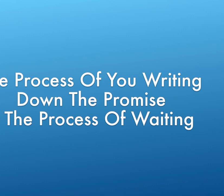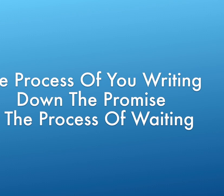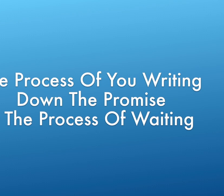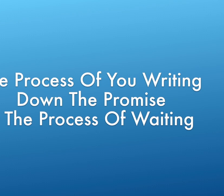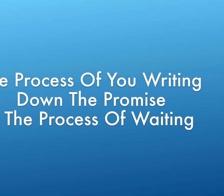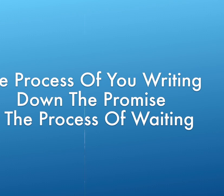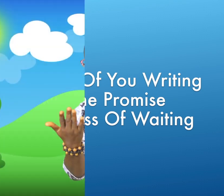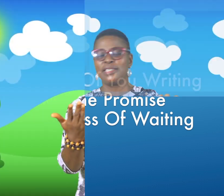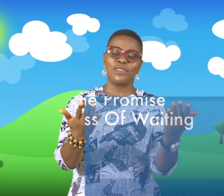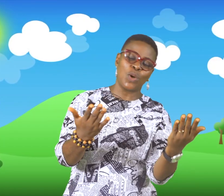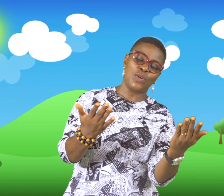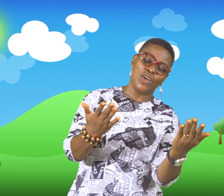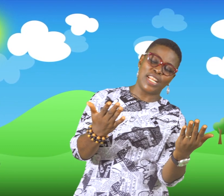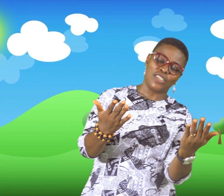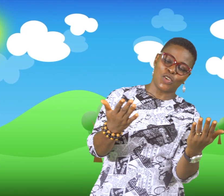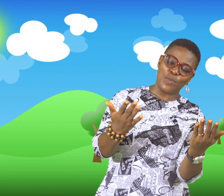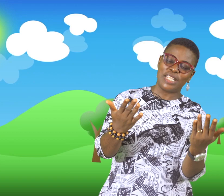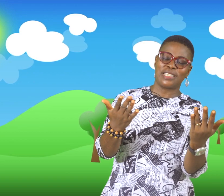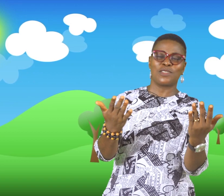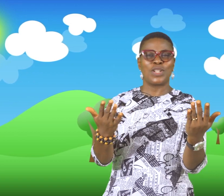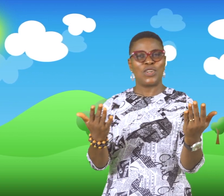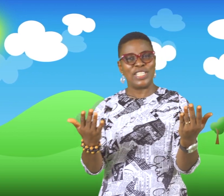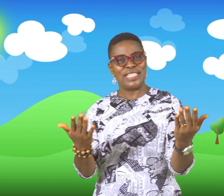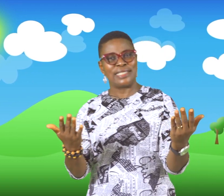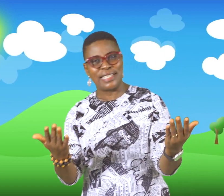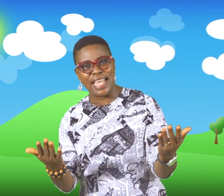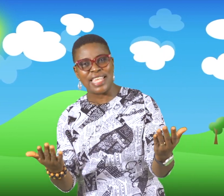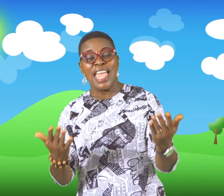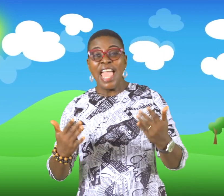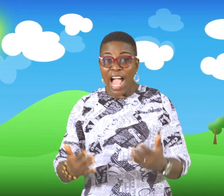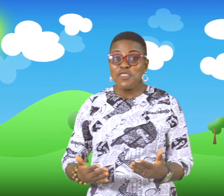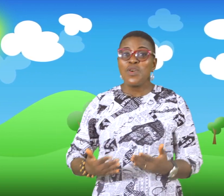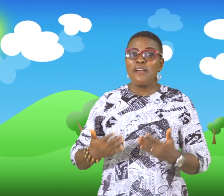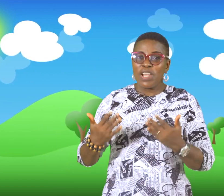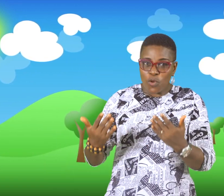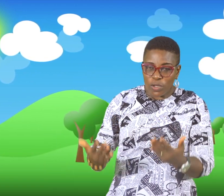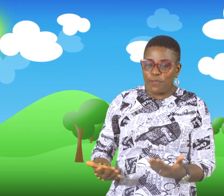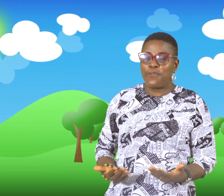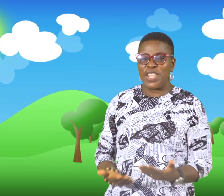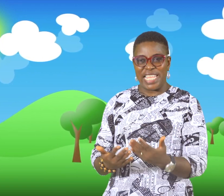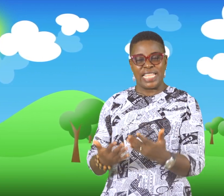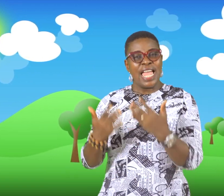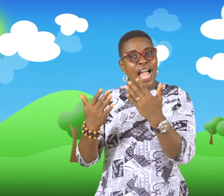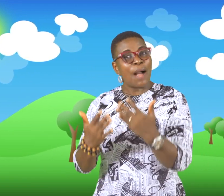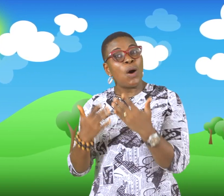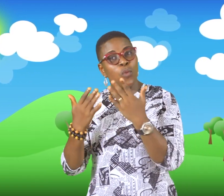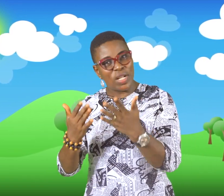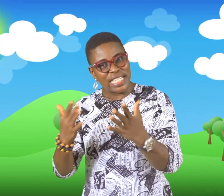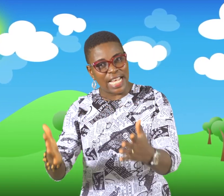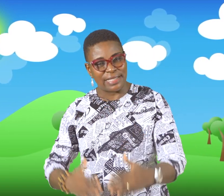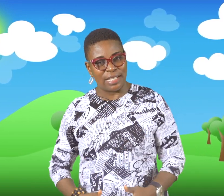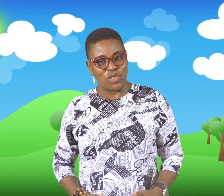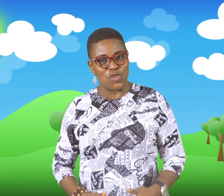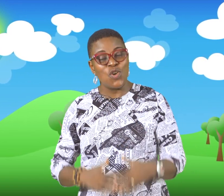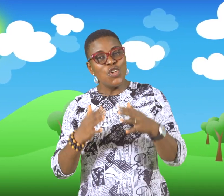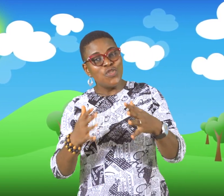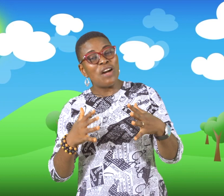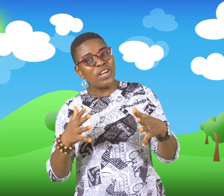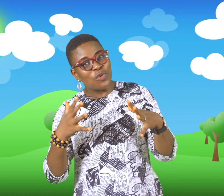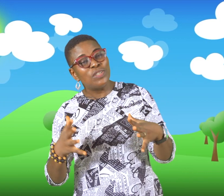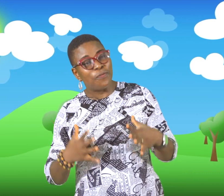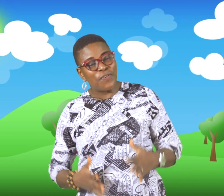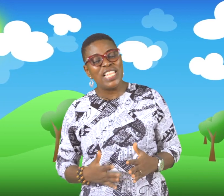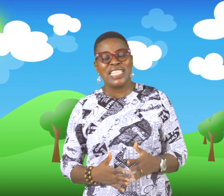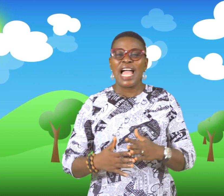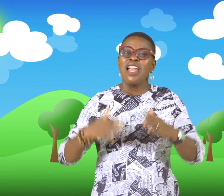wow. Okay, this is what God has shown me. This is what God is saying. And you have a good feeling about what he has said to you. You